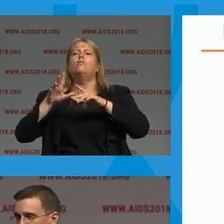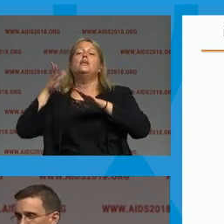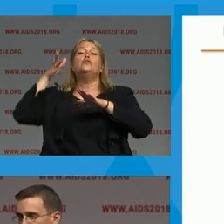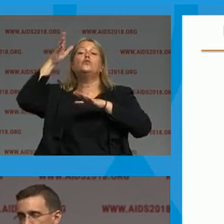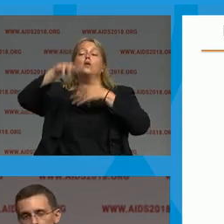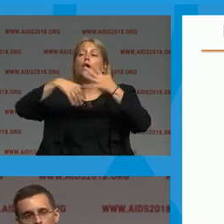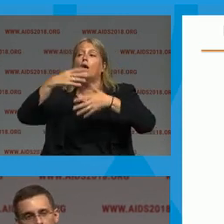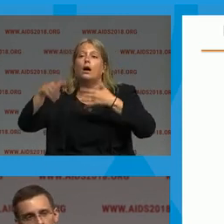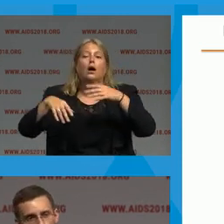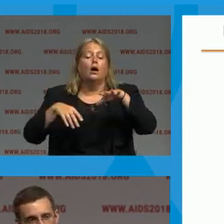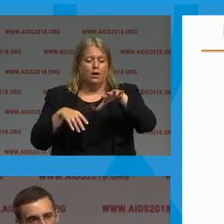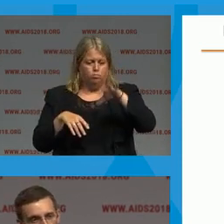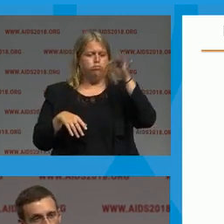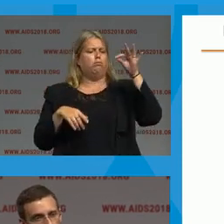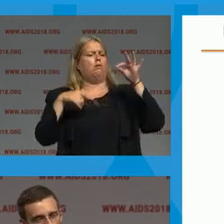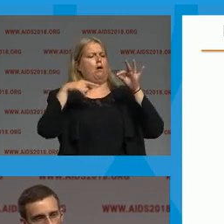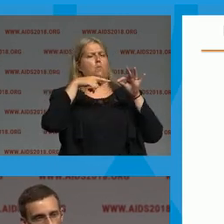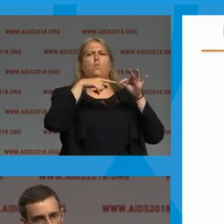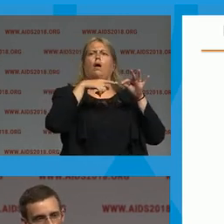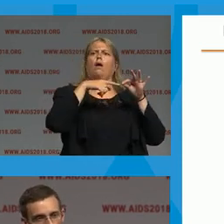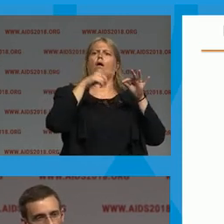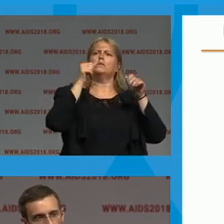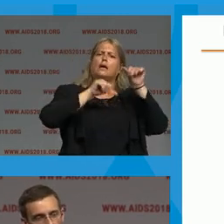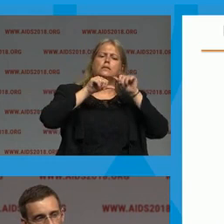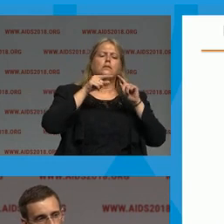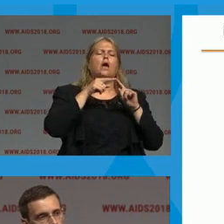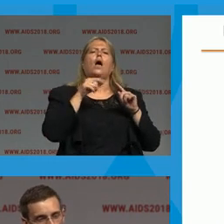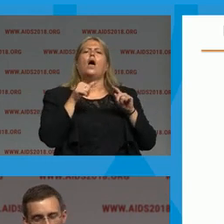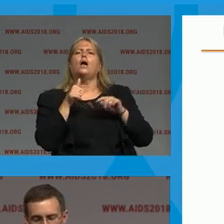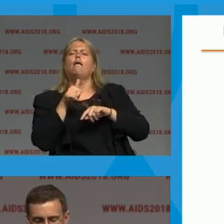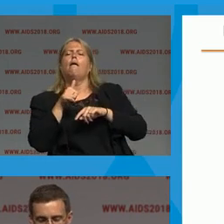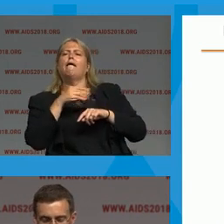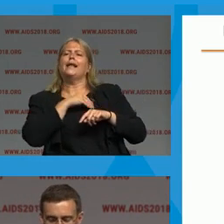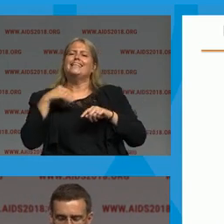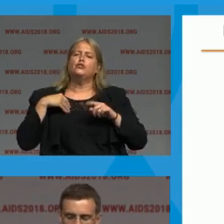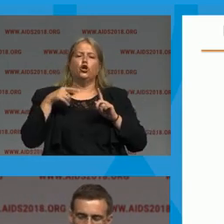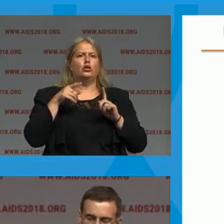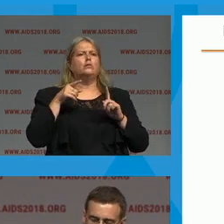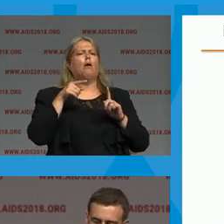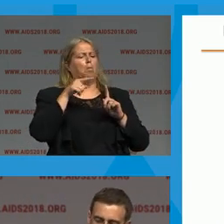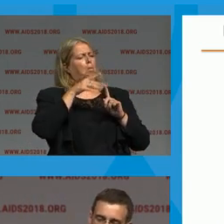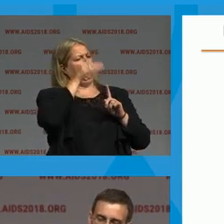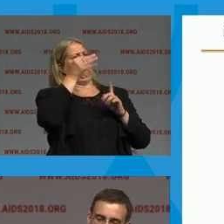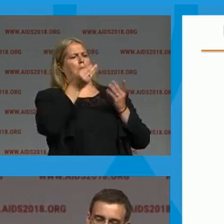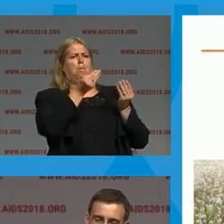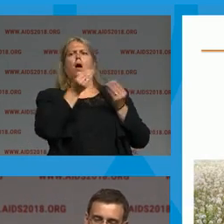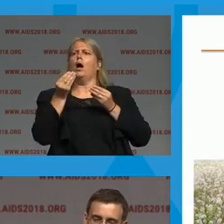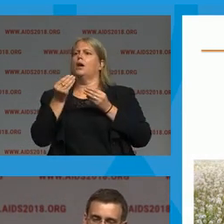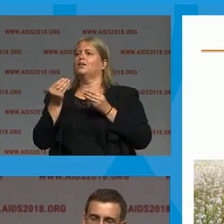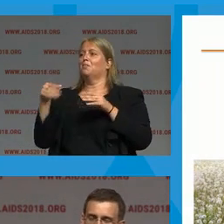and implemented by a pioneering clinician and a brave participant.